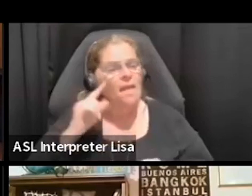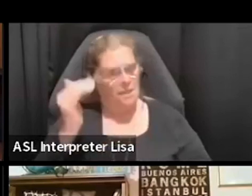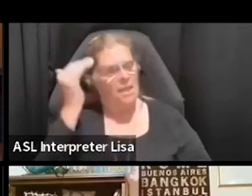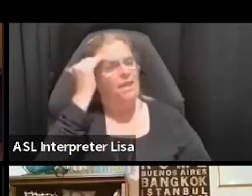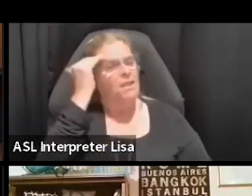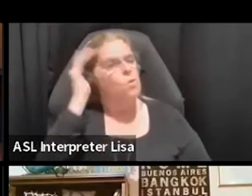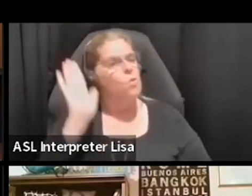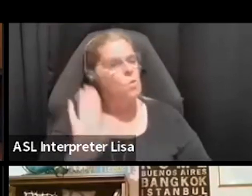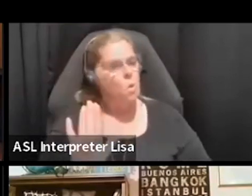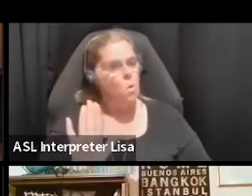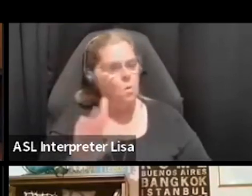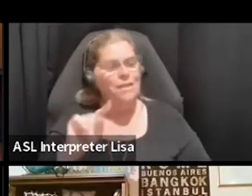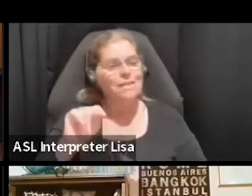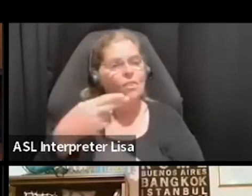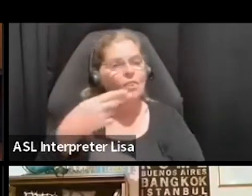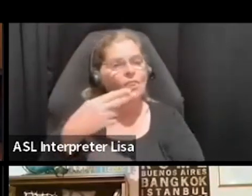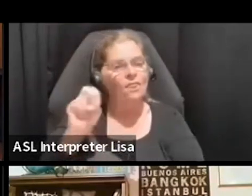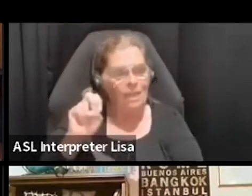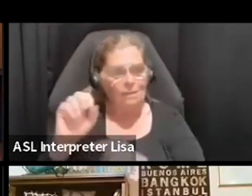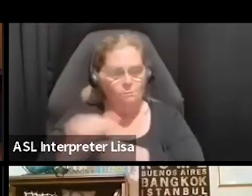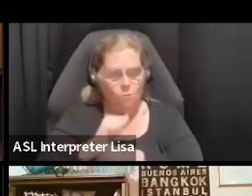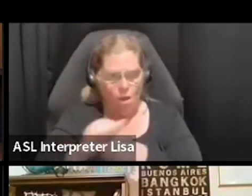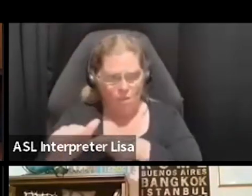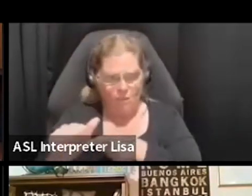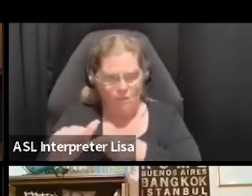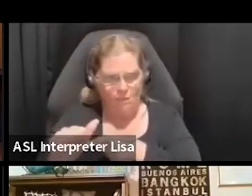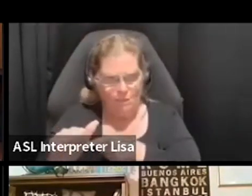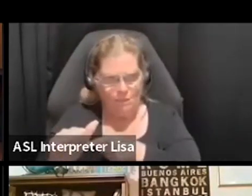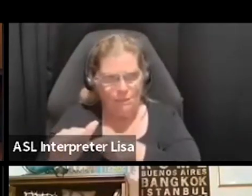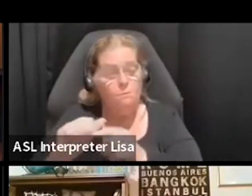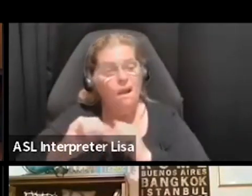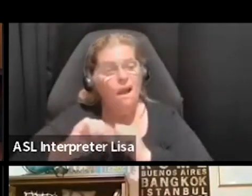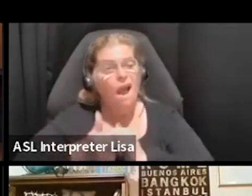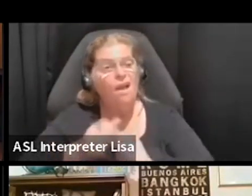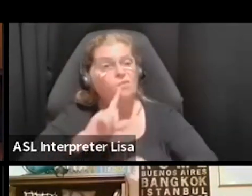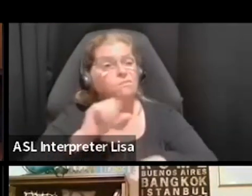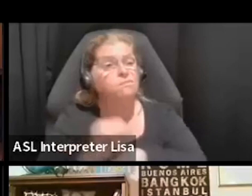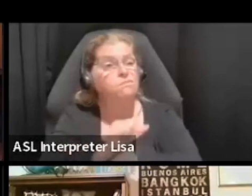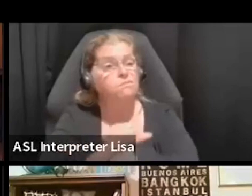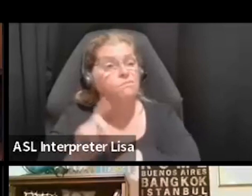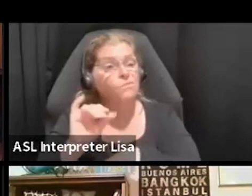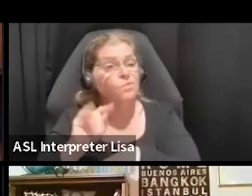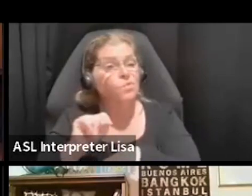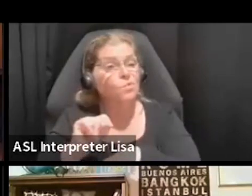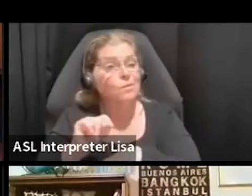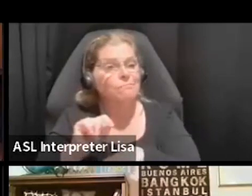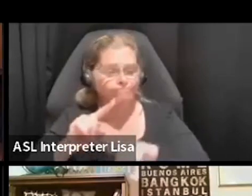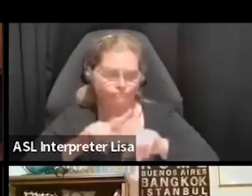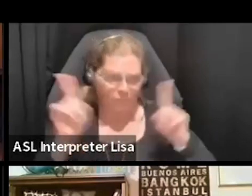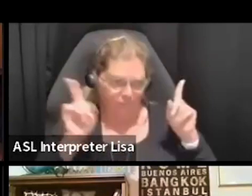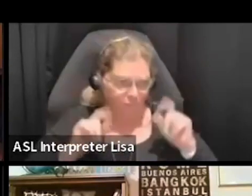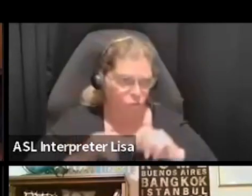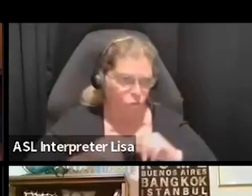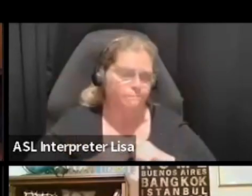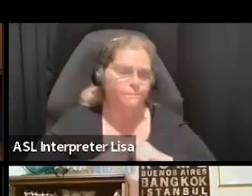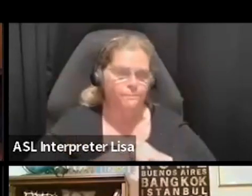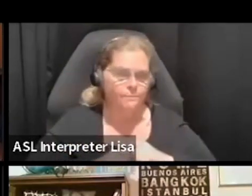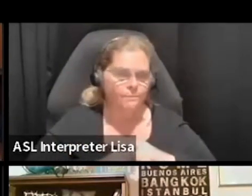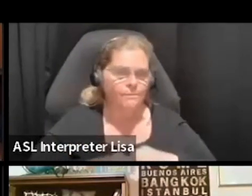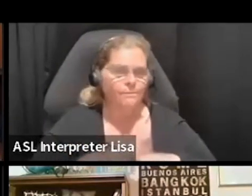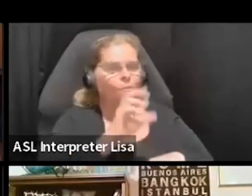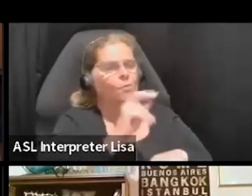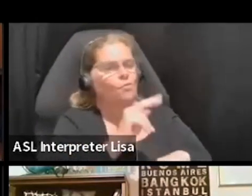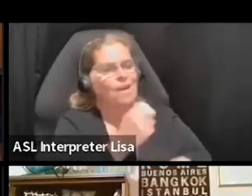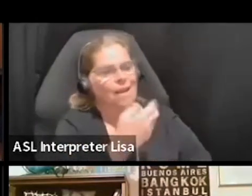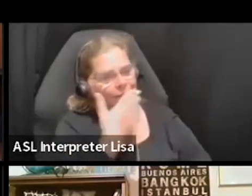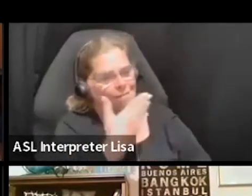the practice, that it should be, but how to actually implement it becomes a different thing. Thank you, Imani.